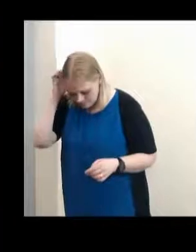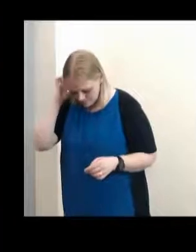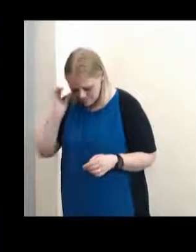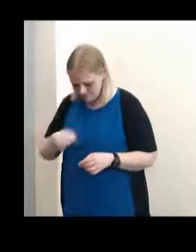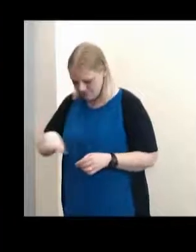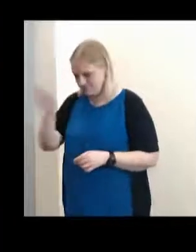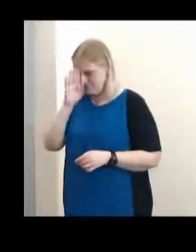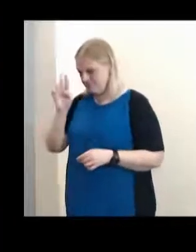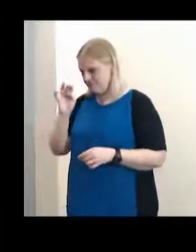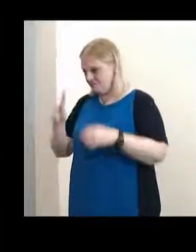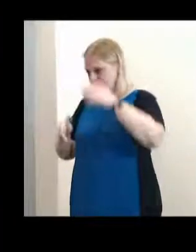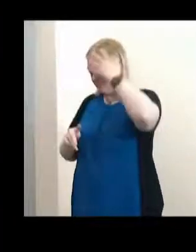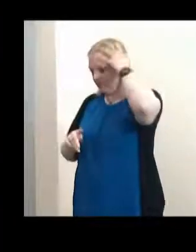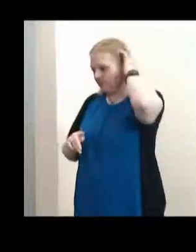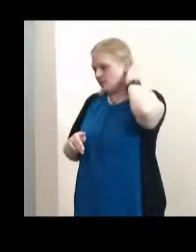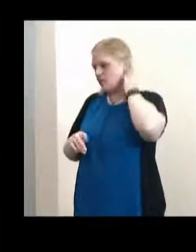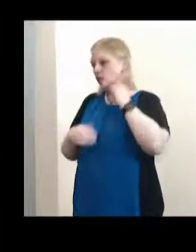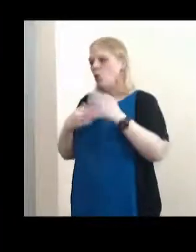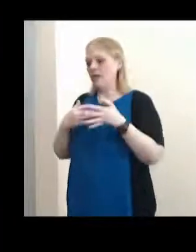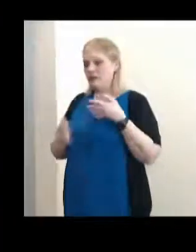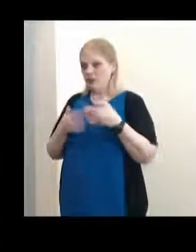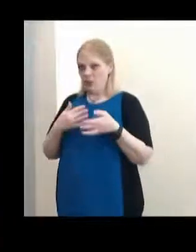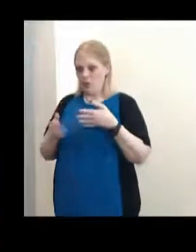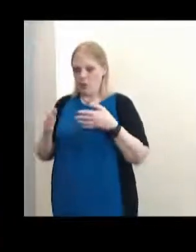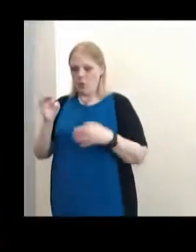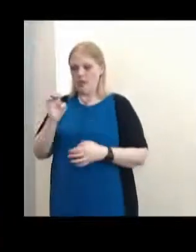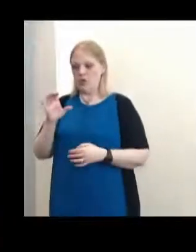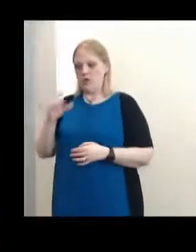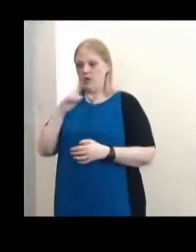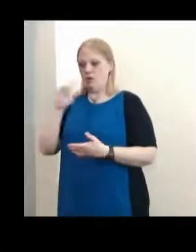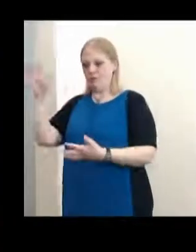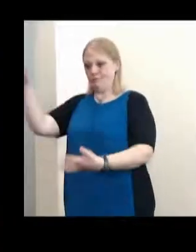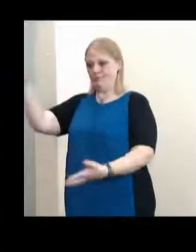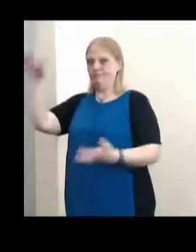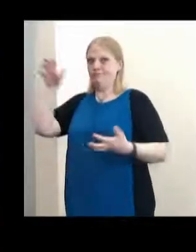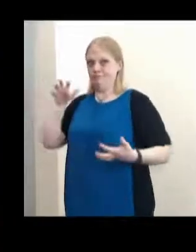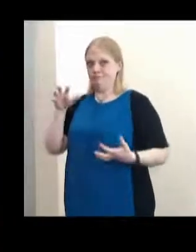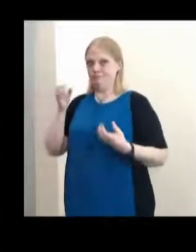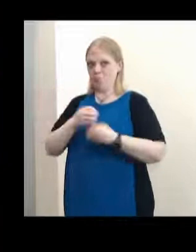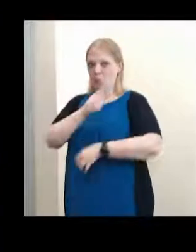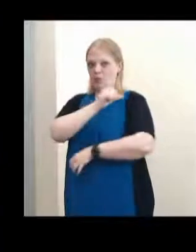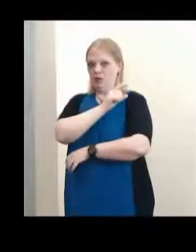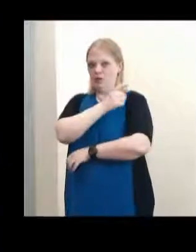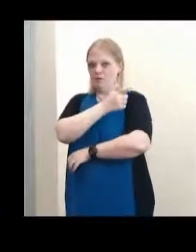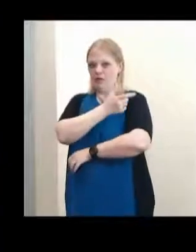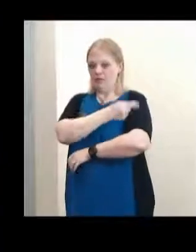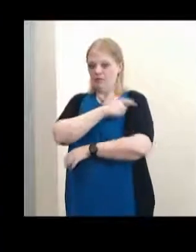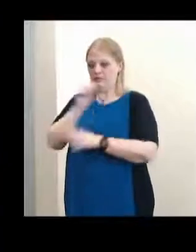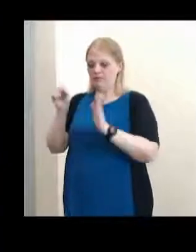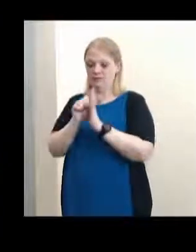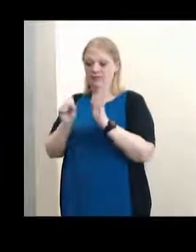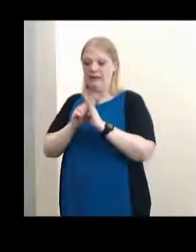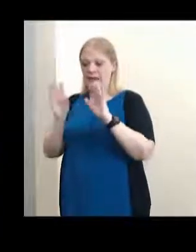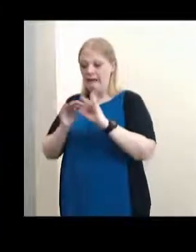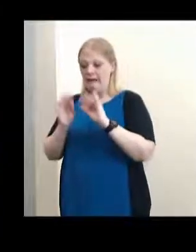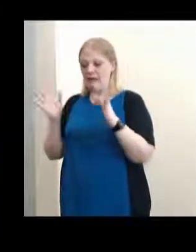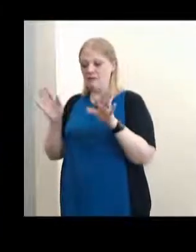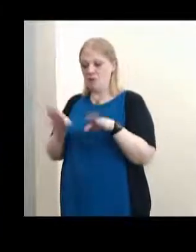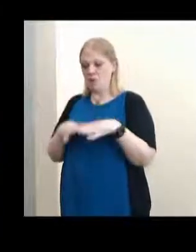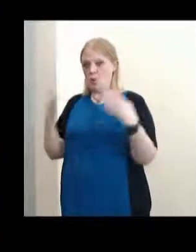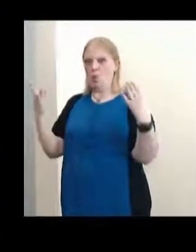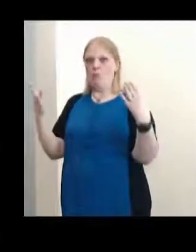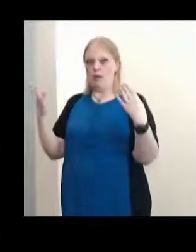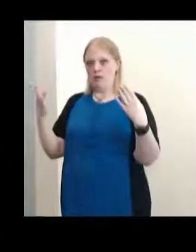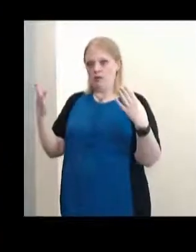Hey, Mark, even though Erie County is receiving a larger supply of vaccine coming up, the state obviously opened up eligibility to